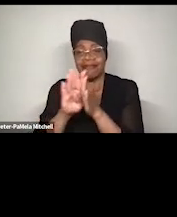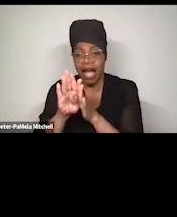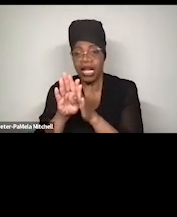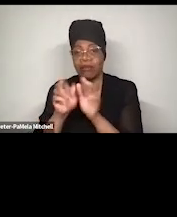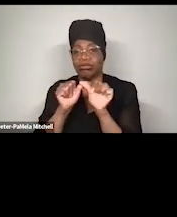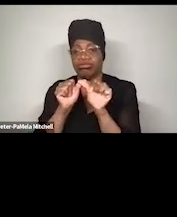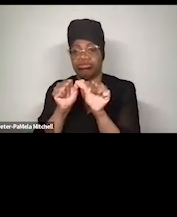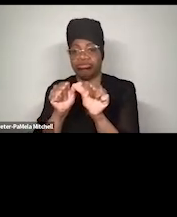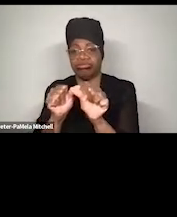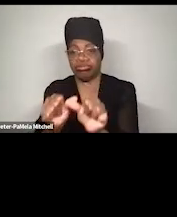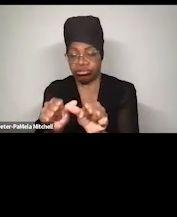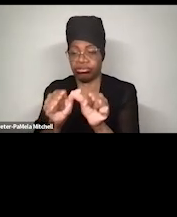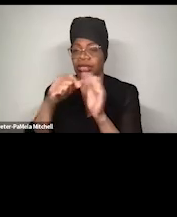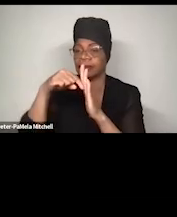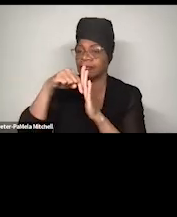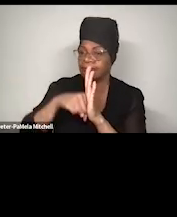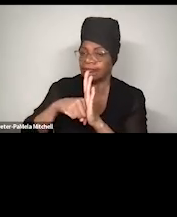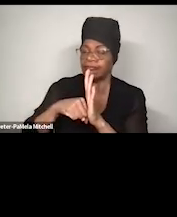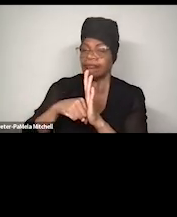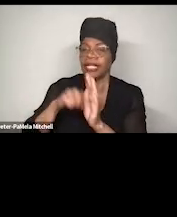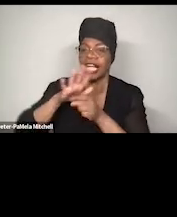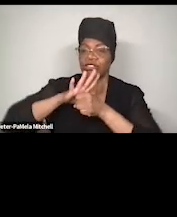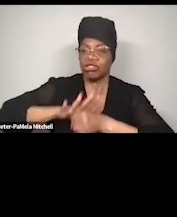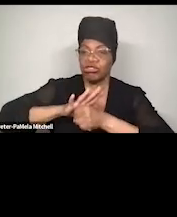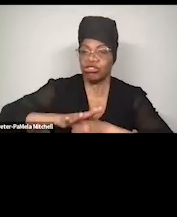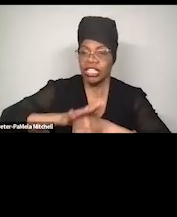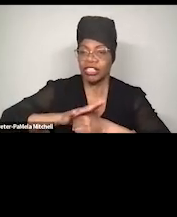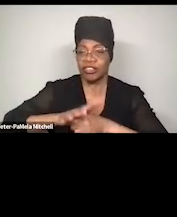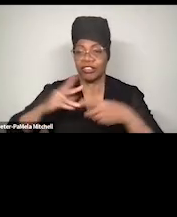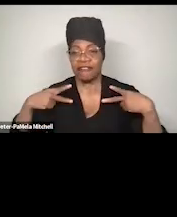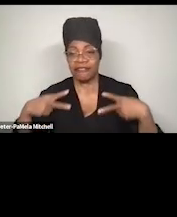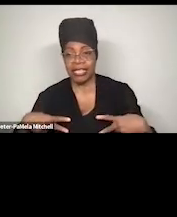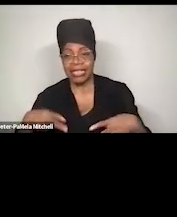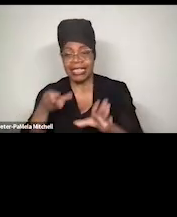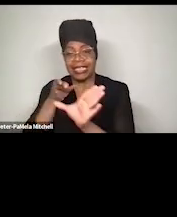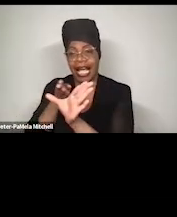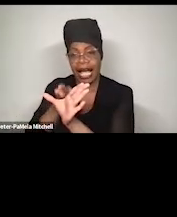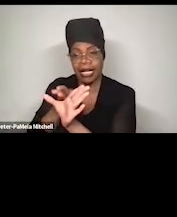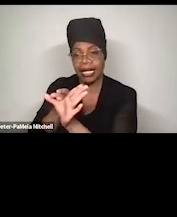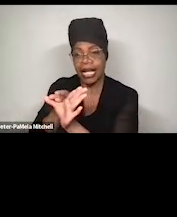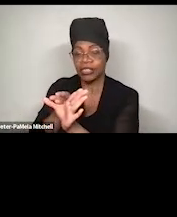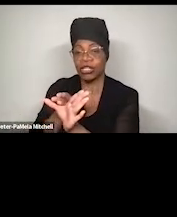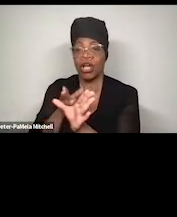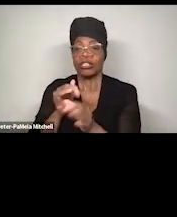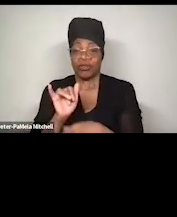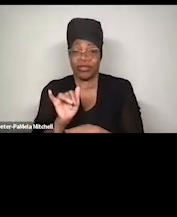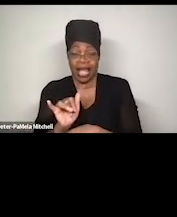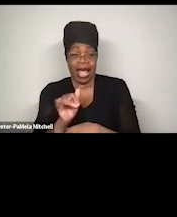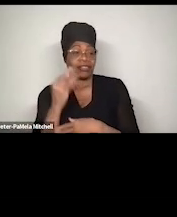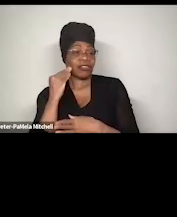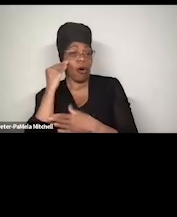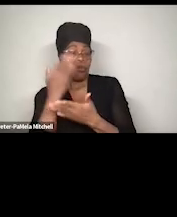extremely stressful physiologically and psychologically to be homeless. So prolonged experiences of homelessness are